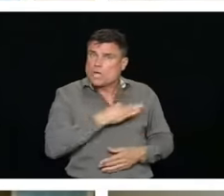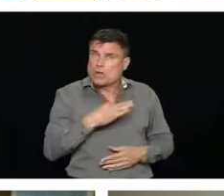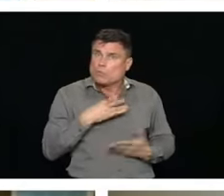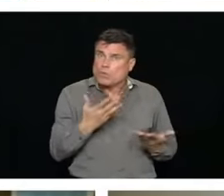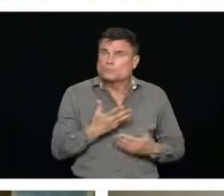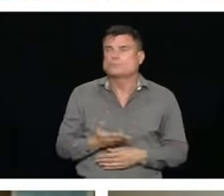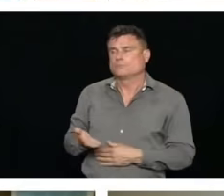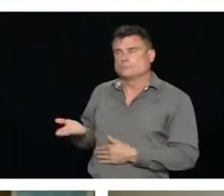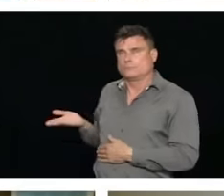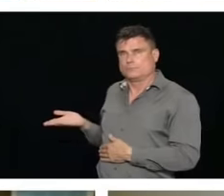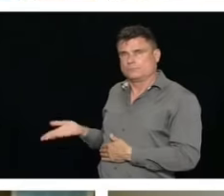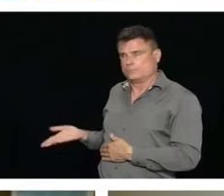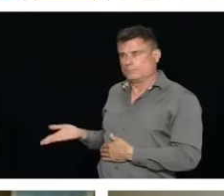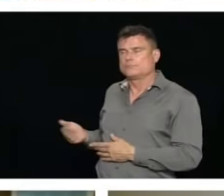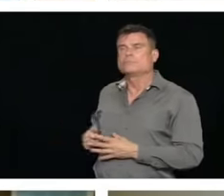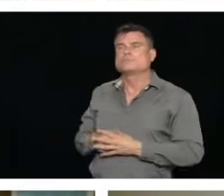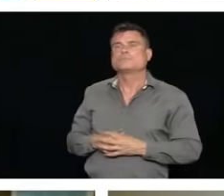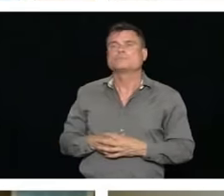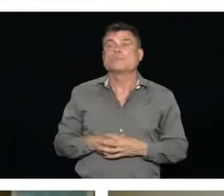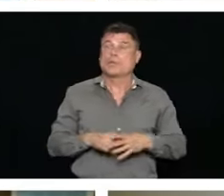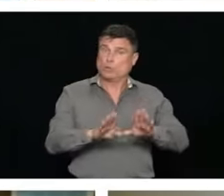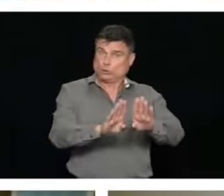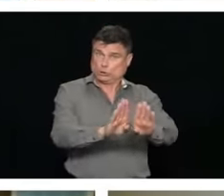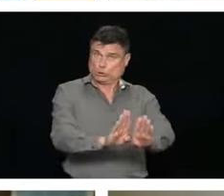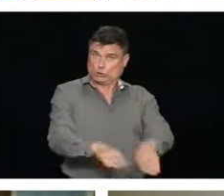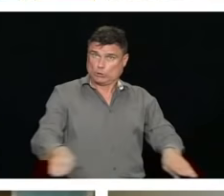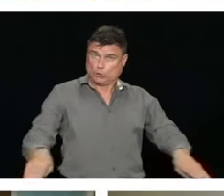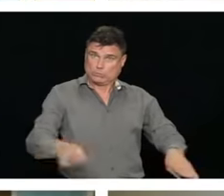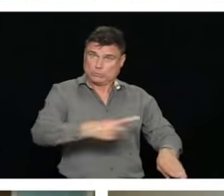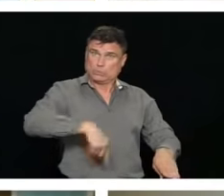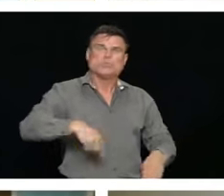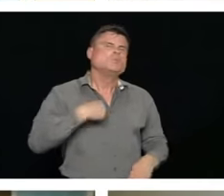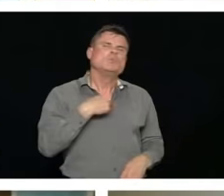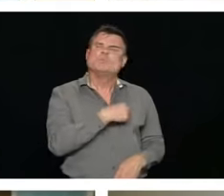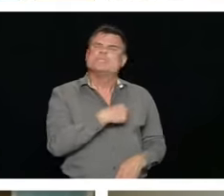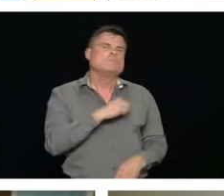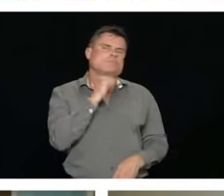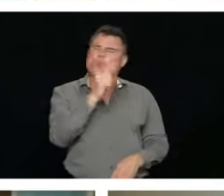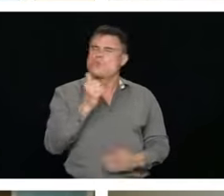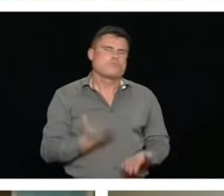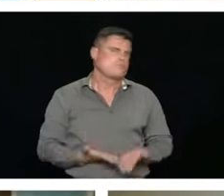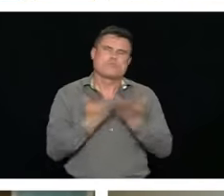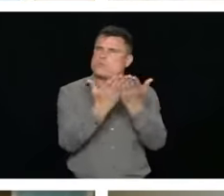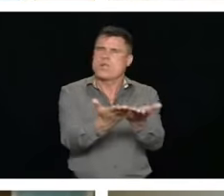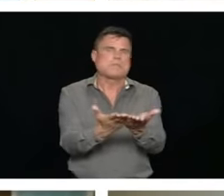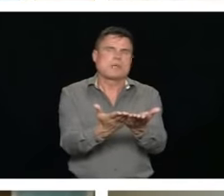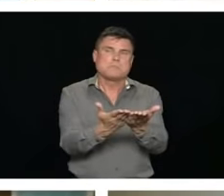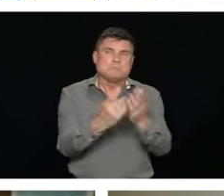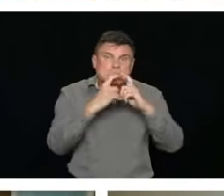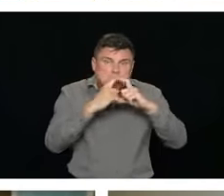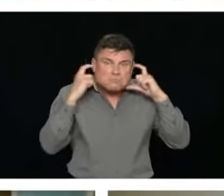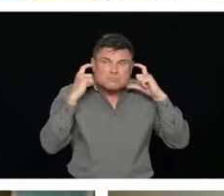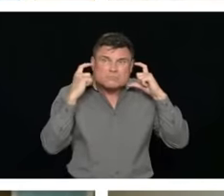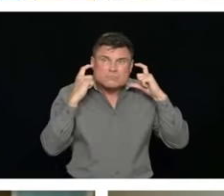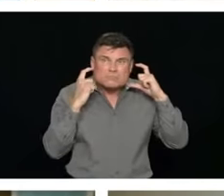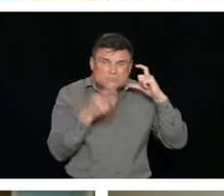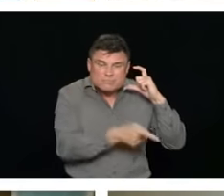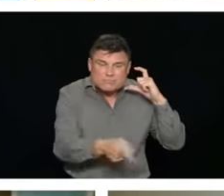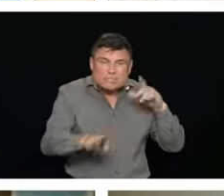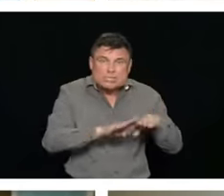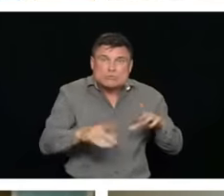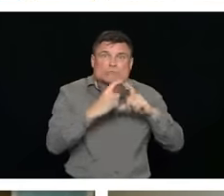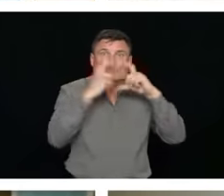non-medical masks because they actually touch their face more and they create more